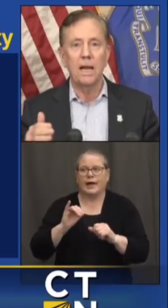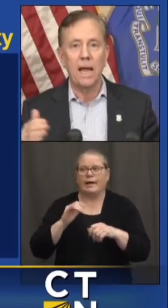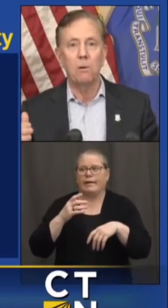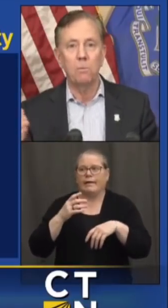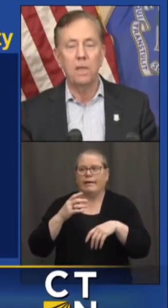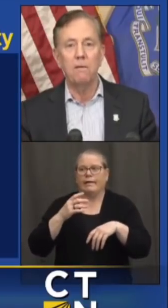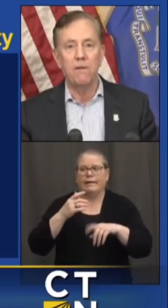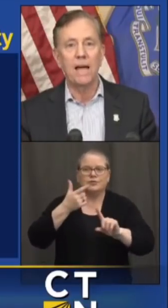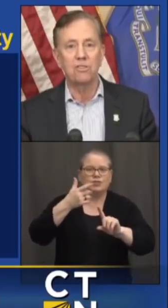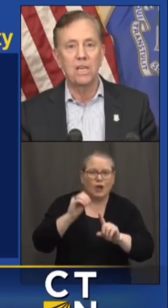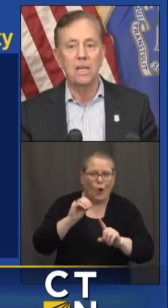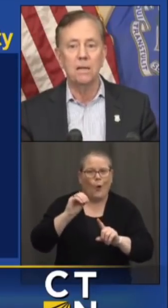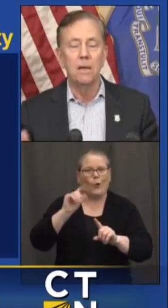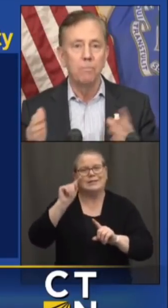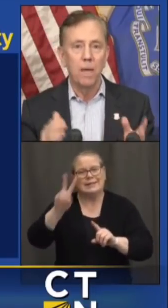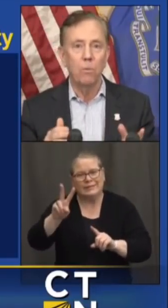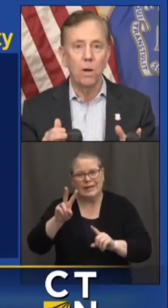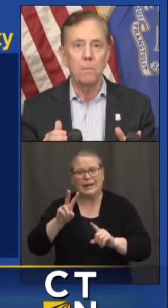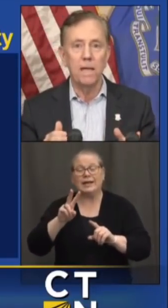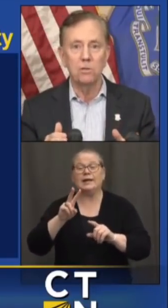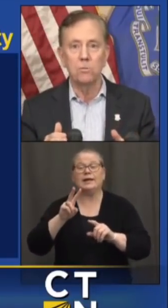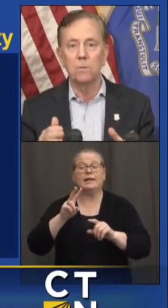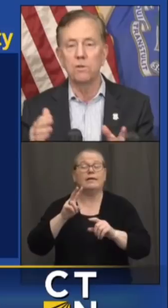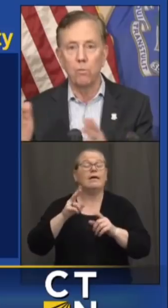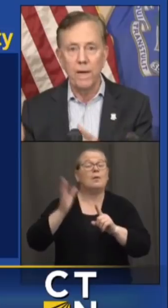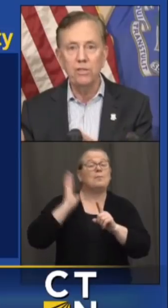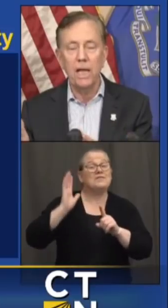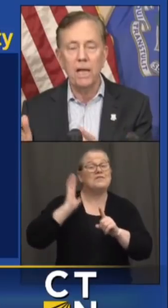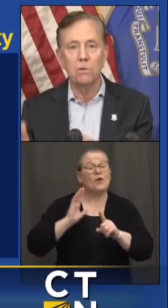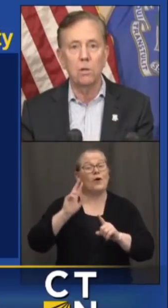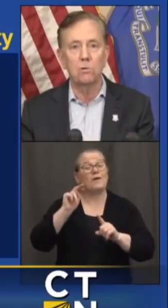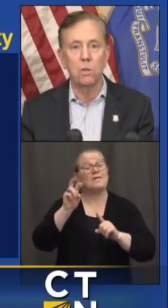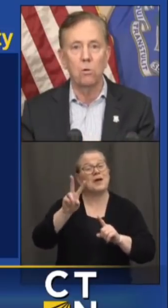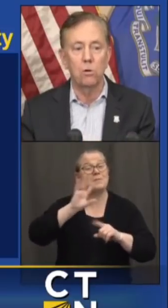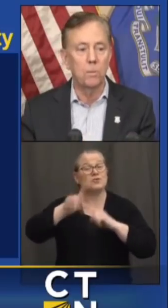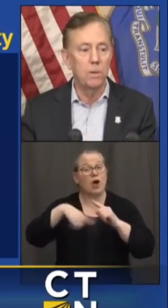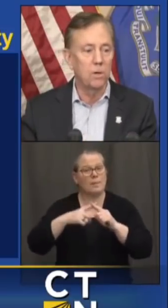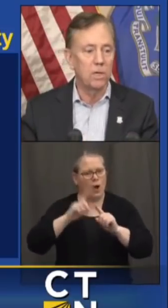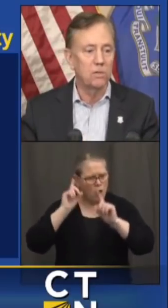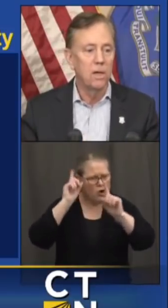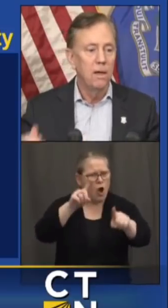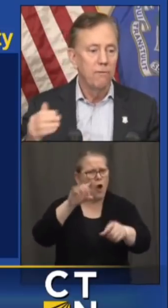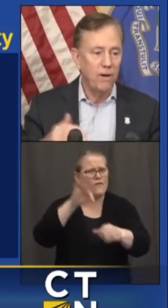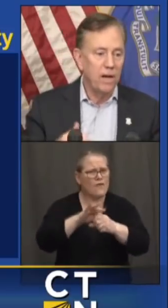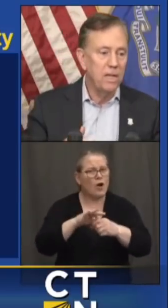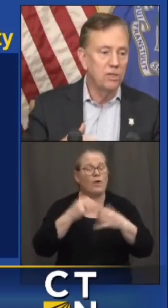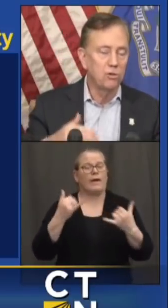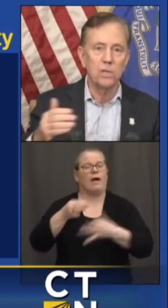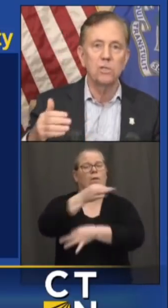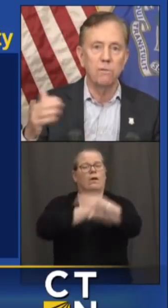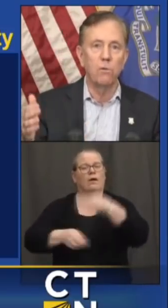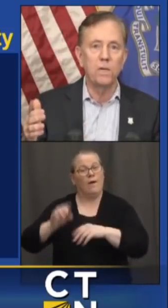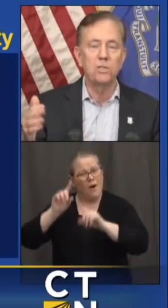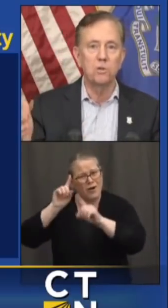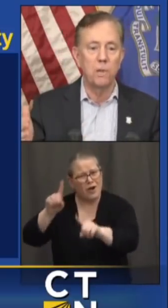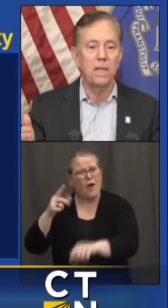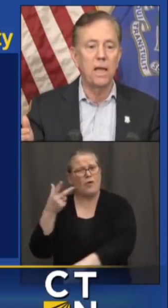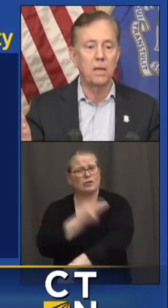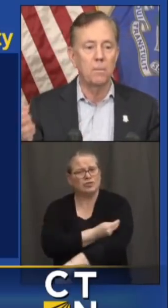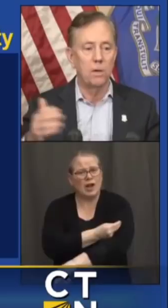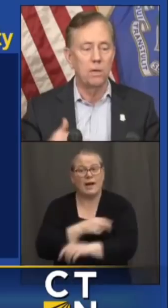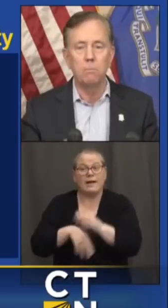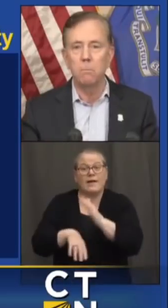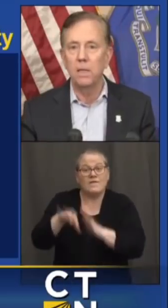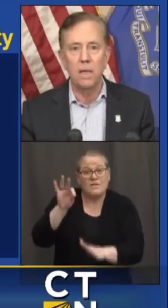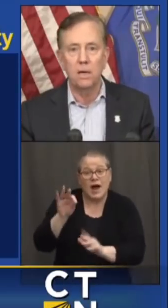but get out the vaccine. And what it means in terms of reaching out to those local communities, finding trusted voices within